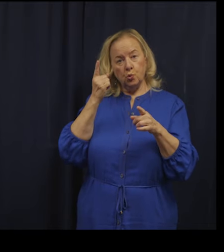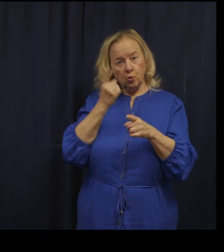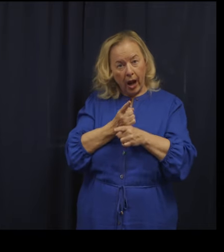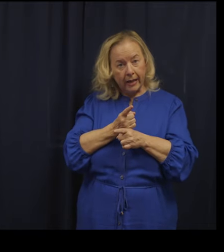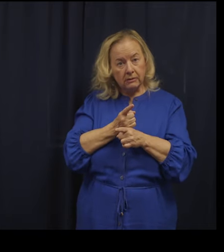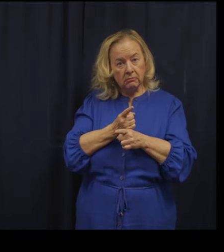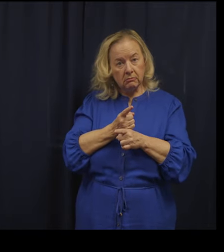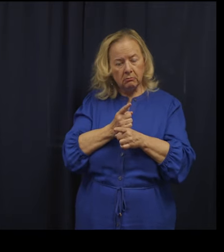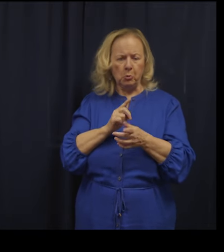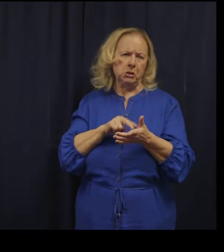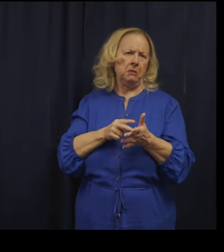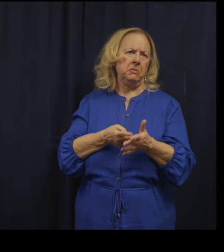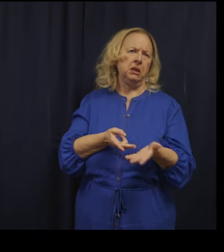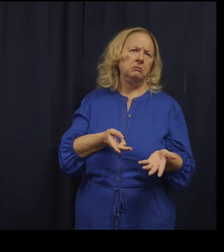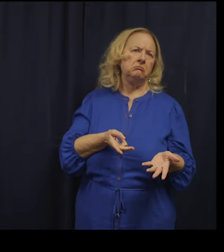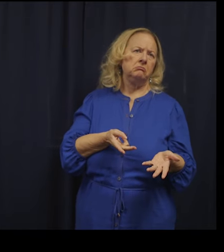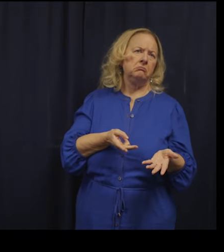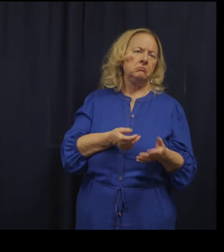right?